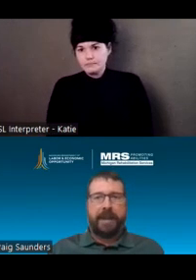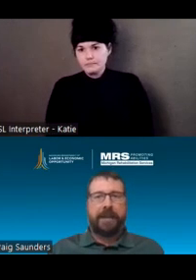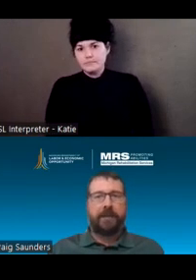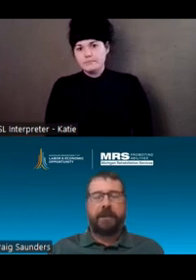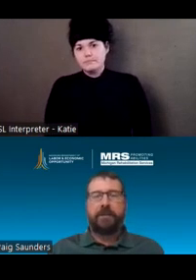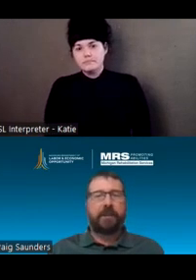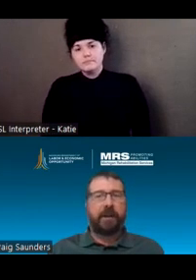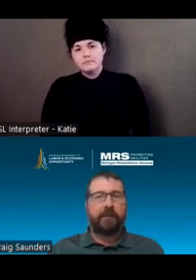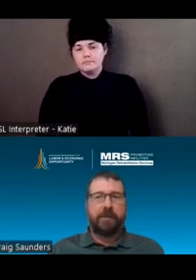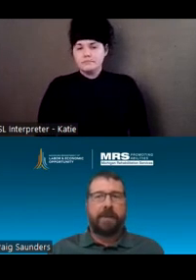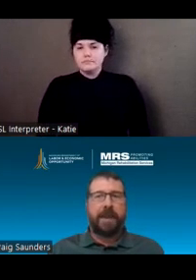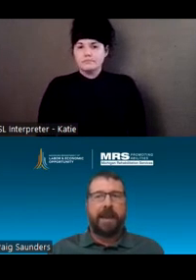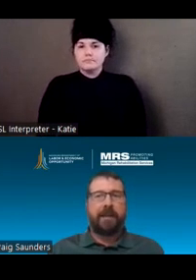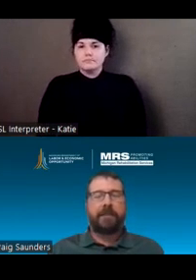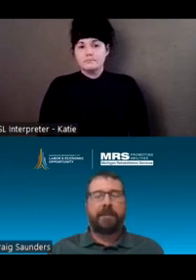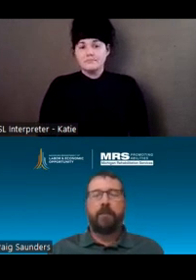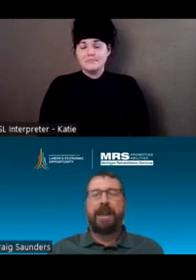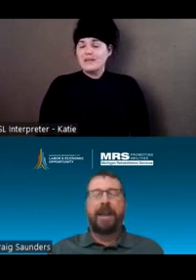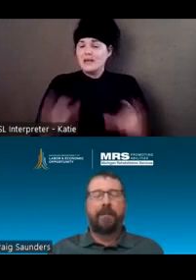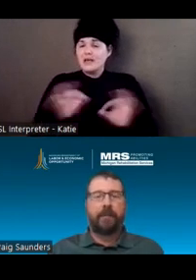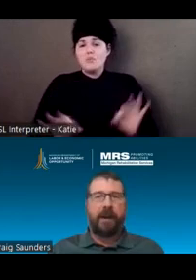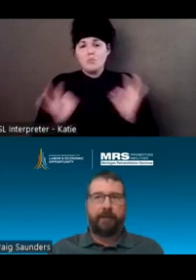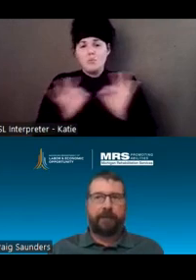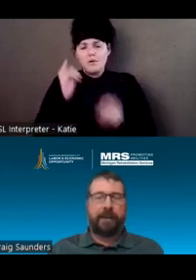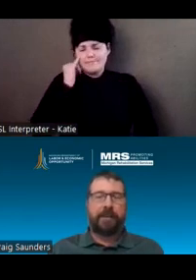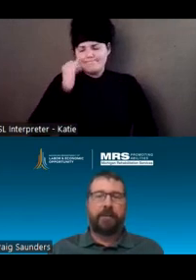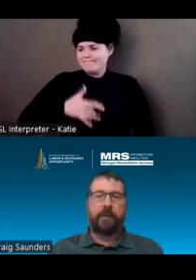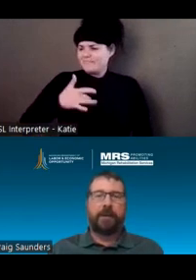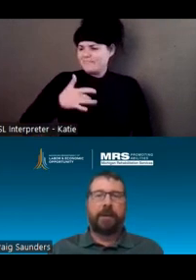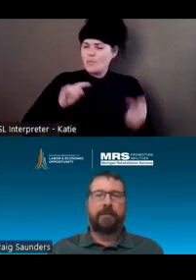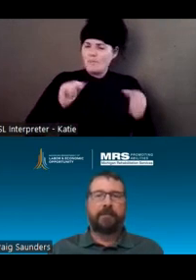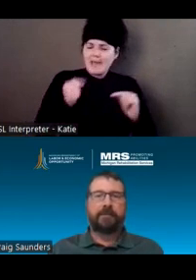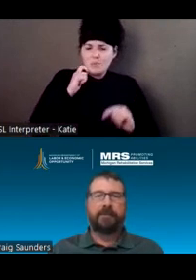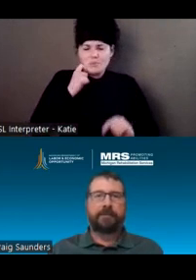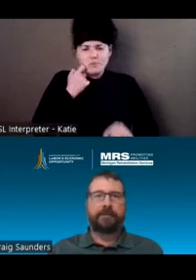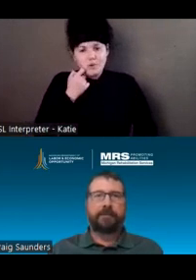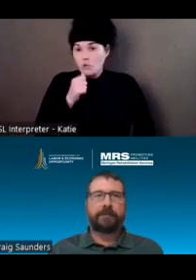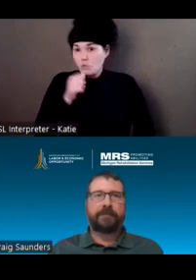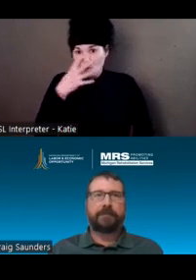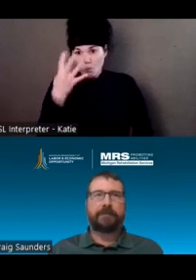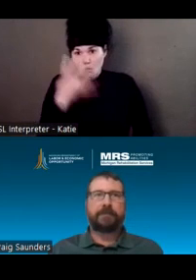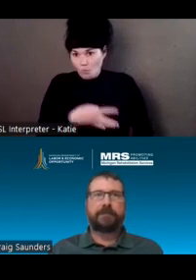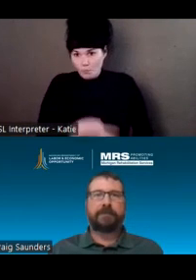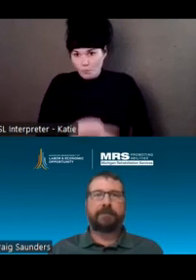any pain and discomfort you may have in whatever office setting you're working in.